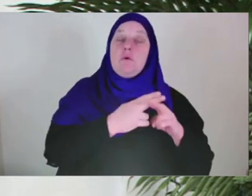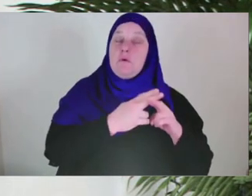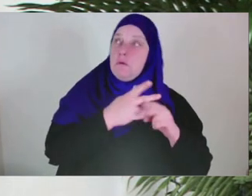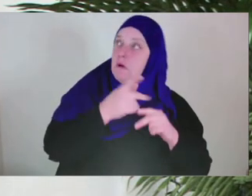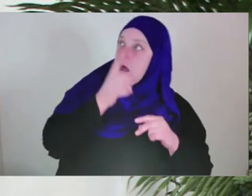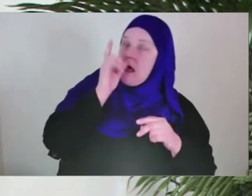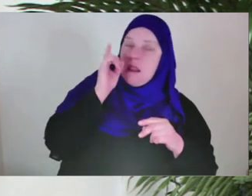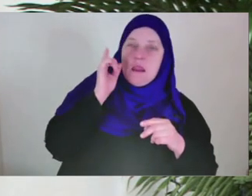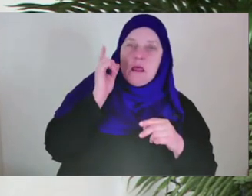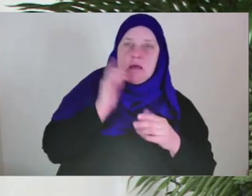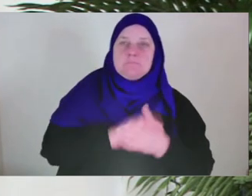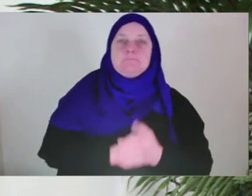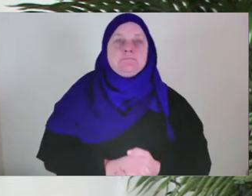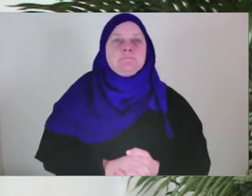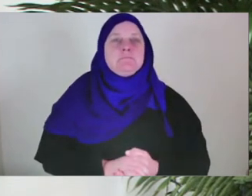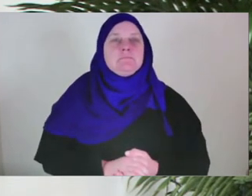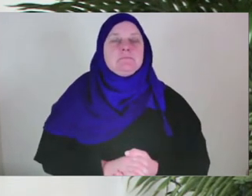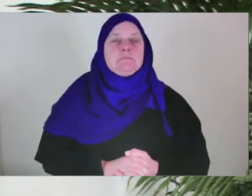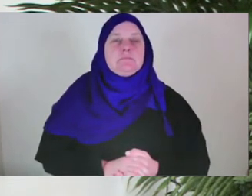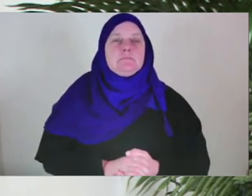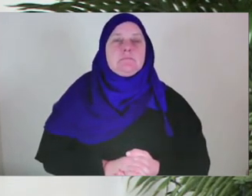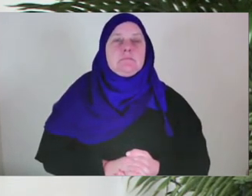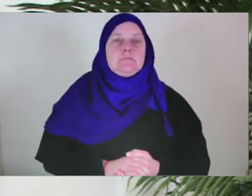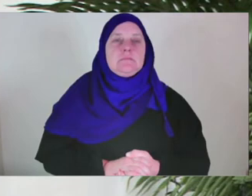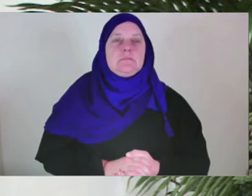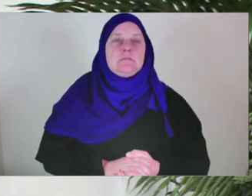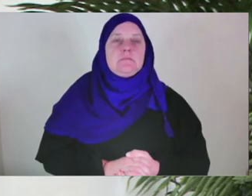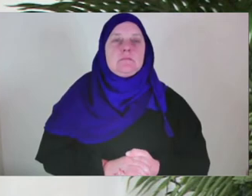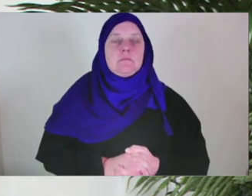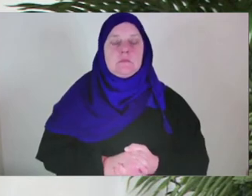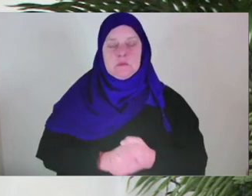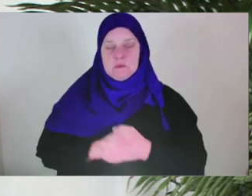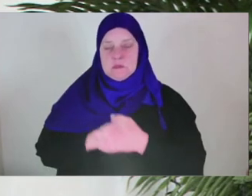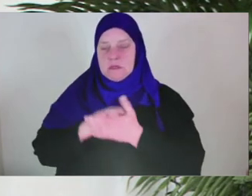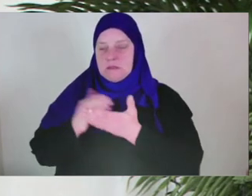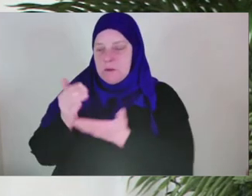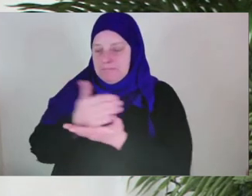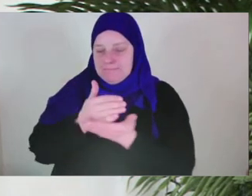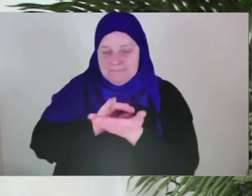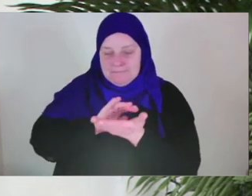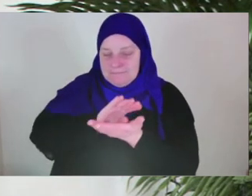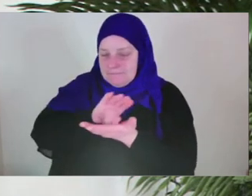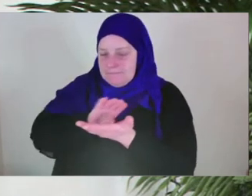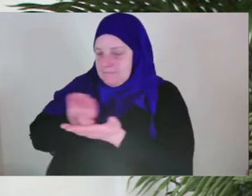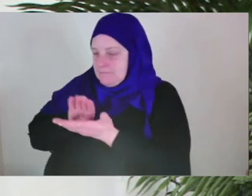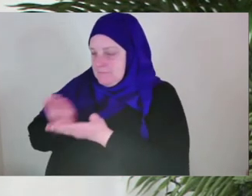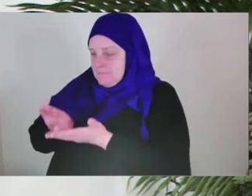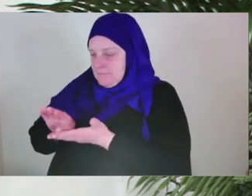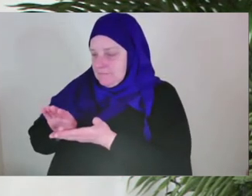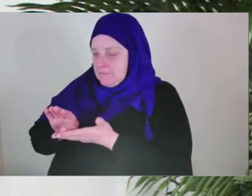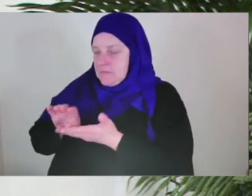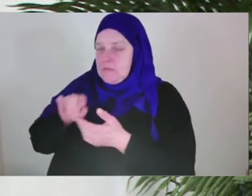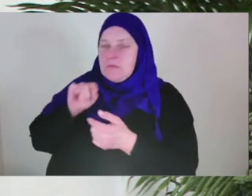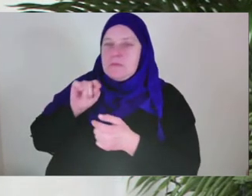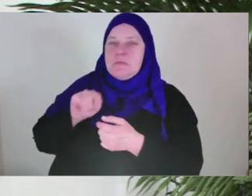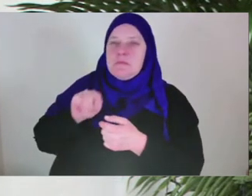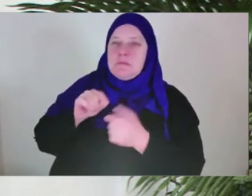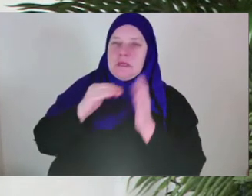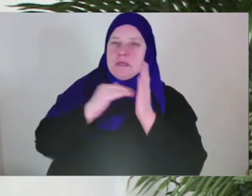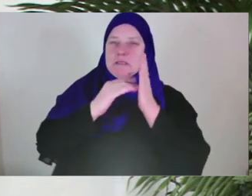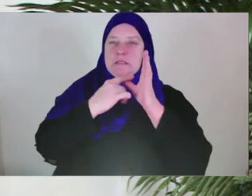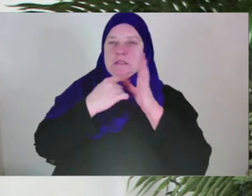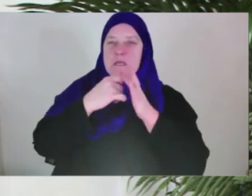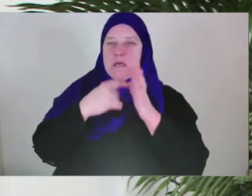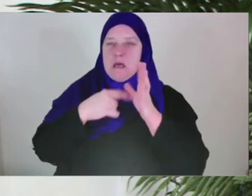So the fact is that zakat and charity is referred to very specifically in the Holy